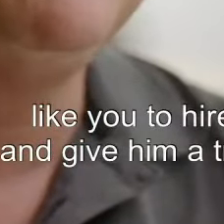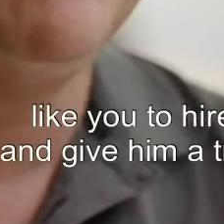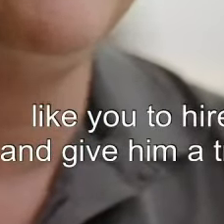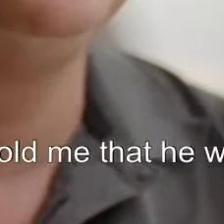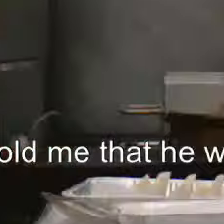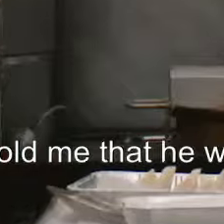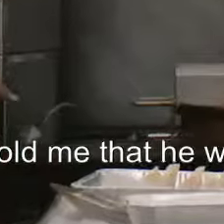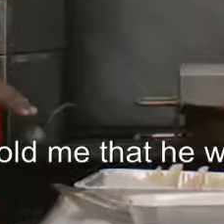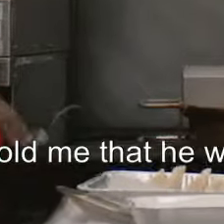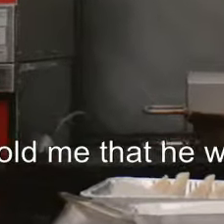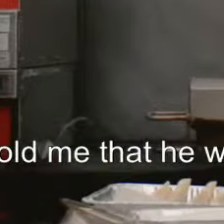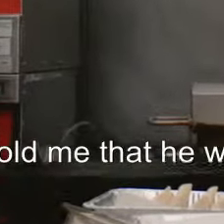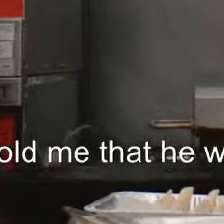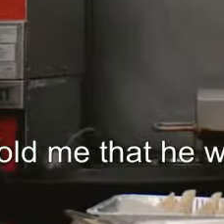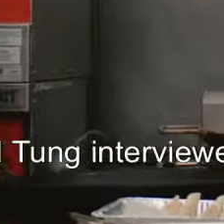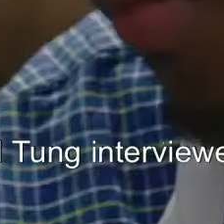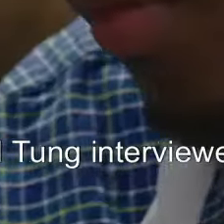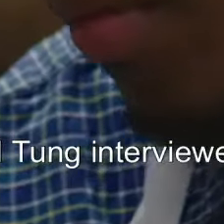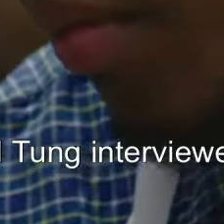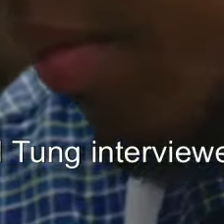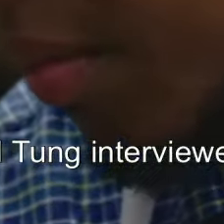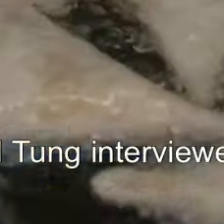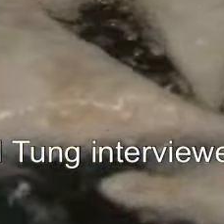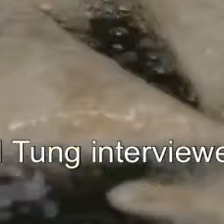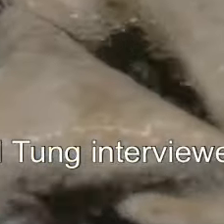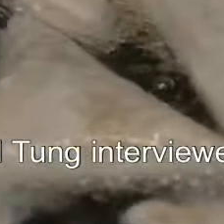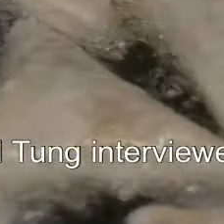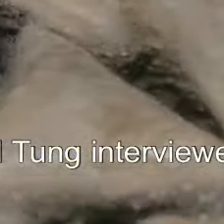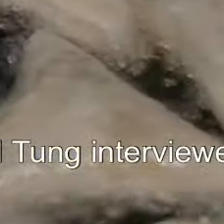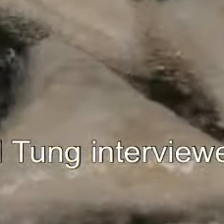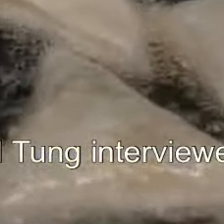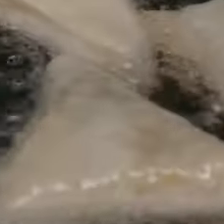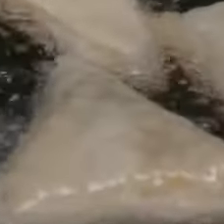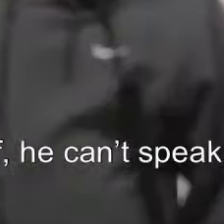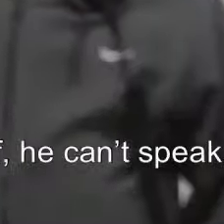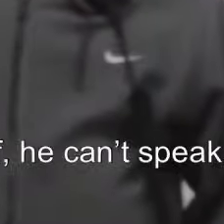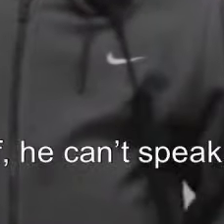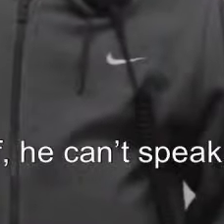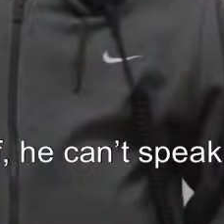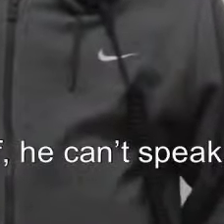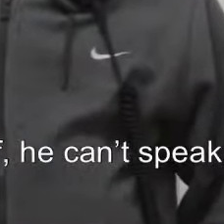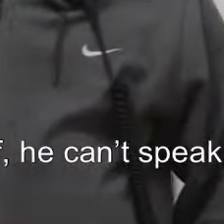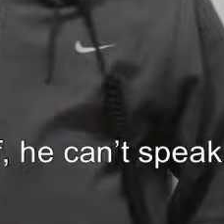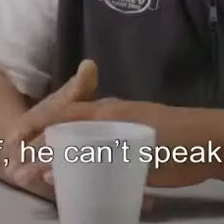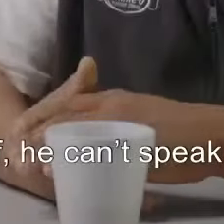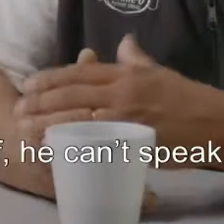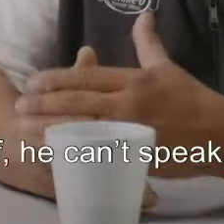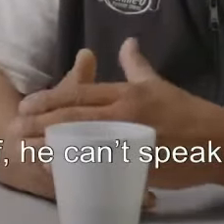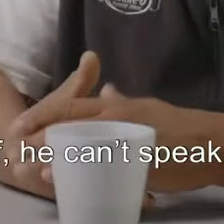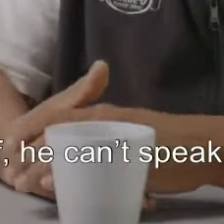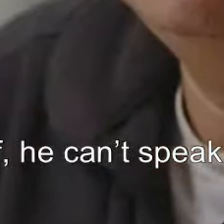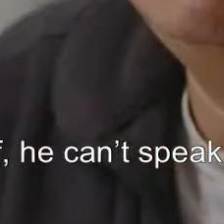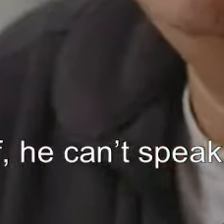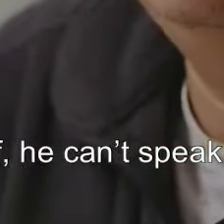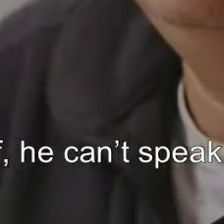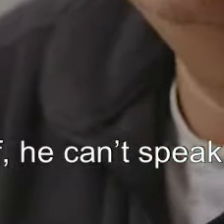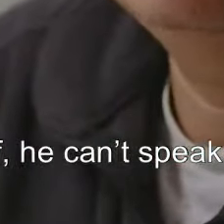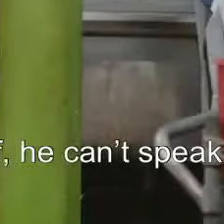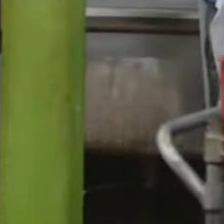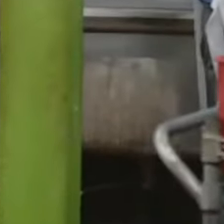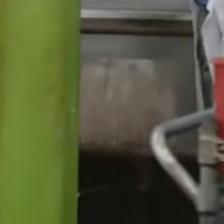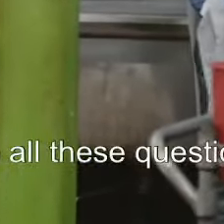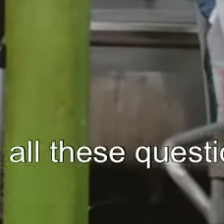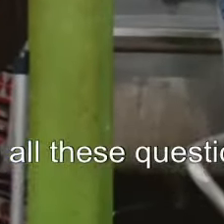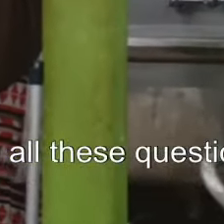give him a try, and told me that he was deaf, and Tung interviewed him. Because he's deaf, he can't speak. I'm kind of like